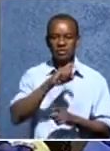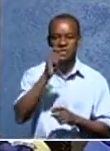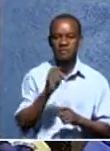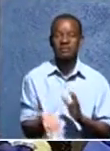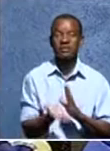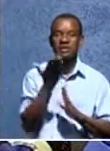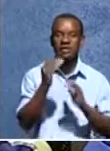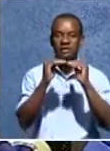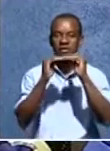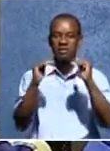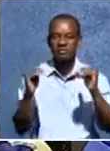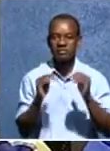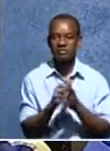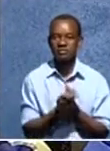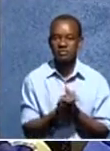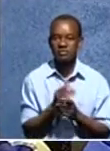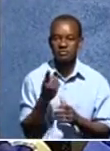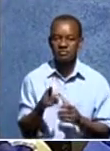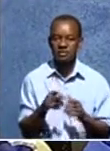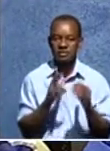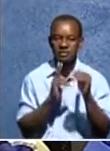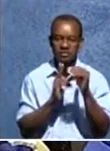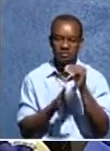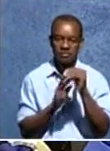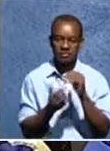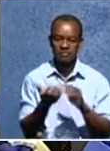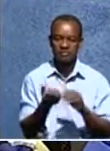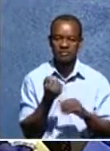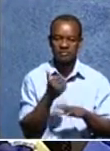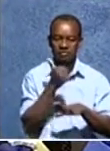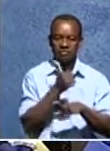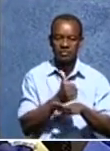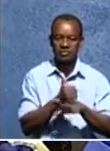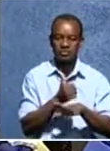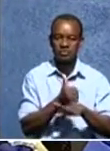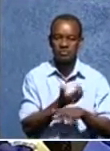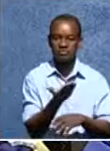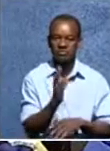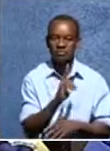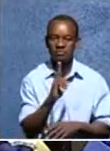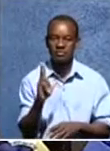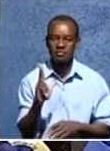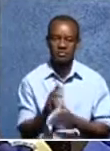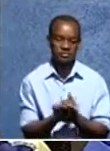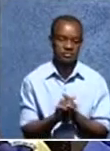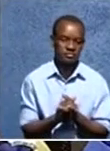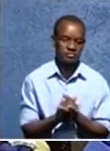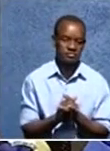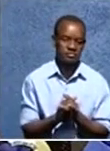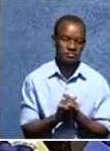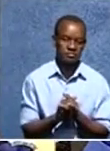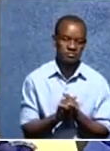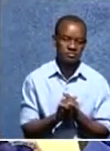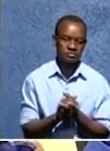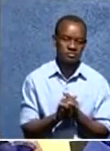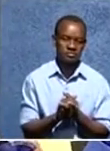actually has opportunities for everybody if you want to take them. And you can start off, even if you don't have a secondary education closure, a matric or whatever,